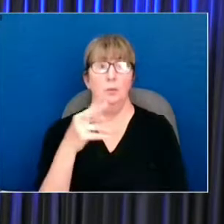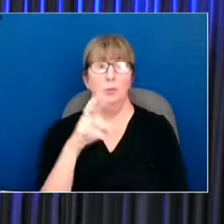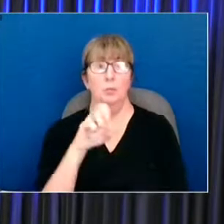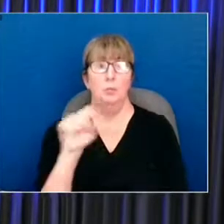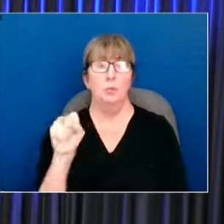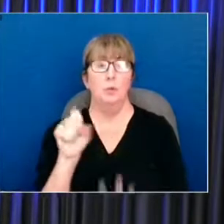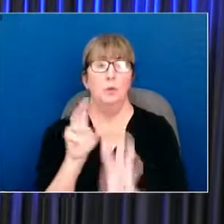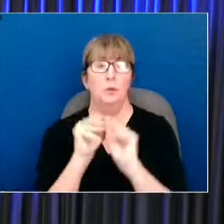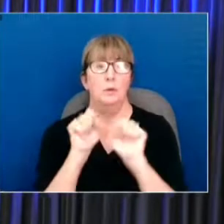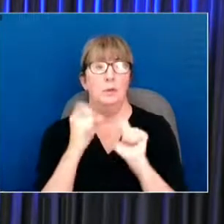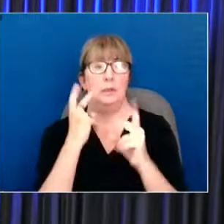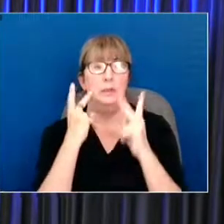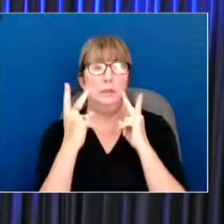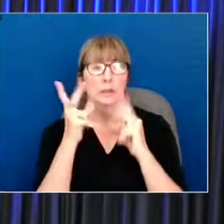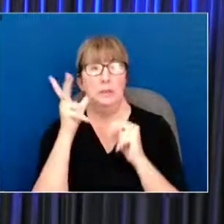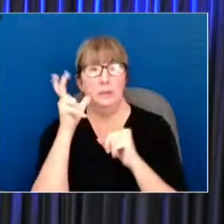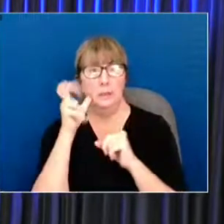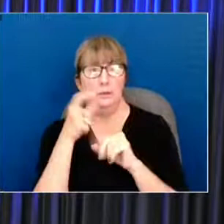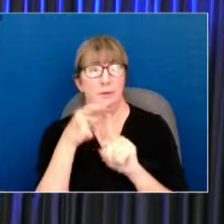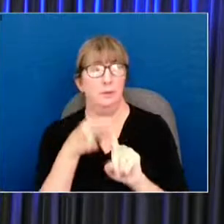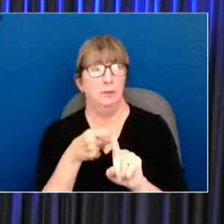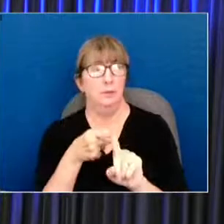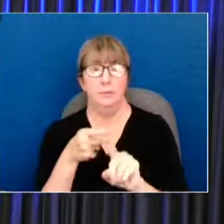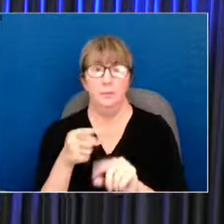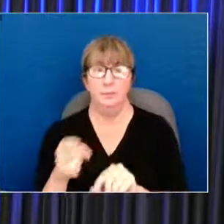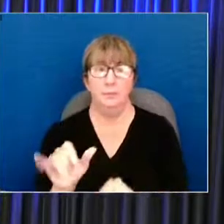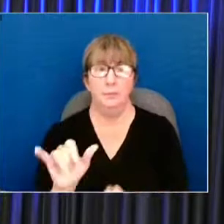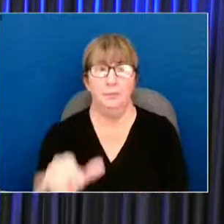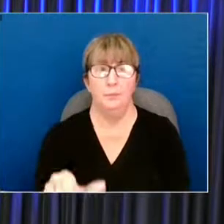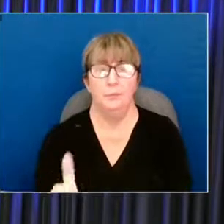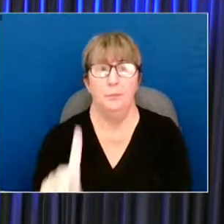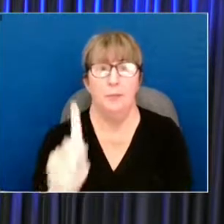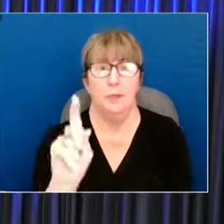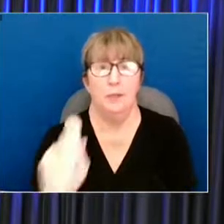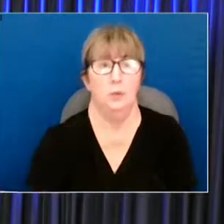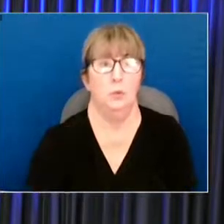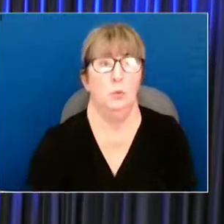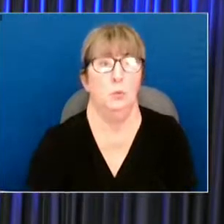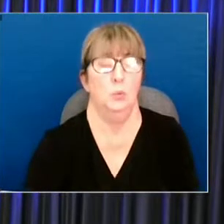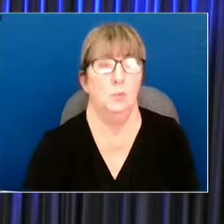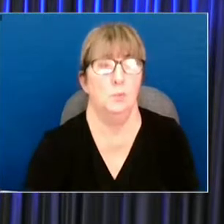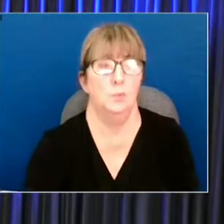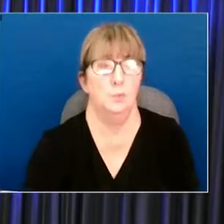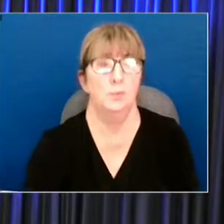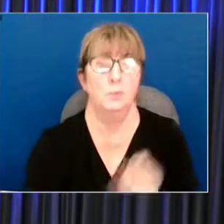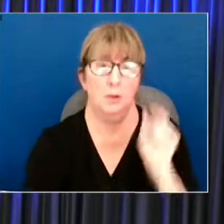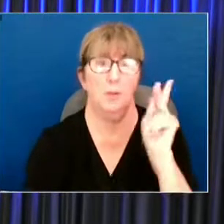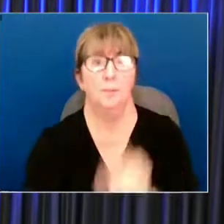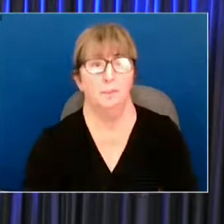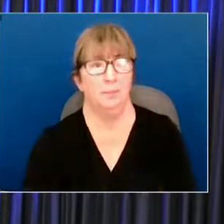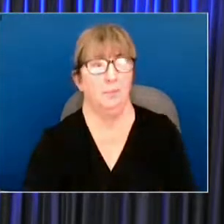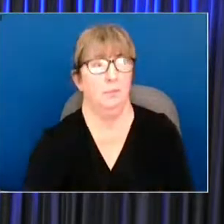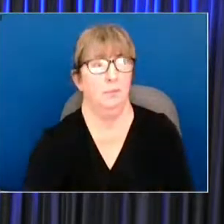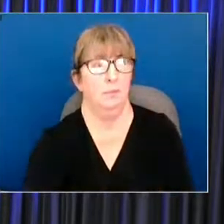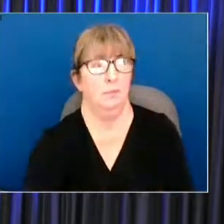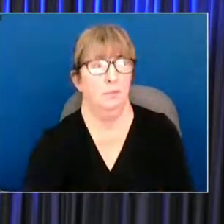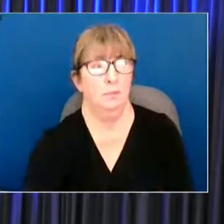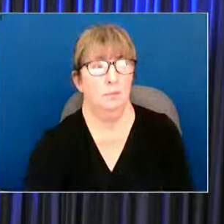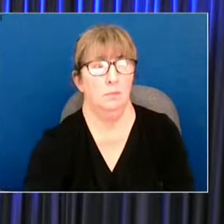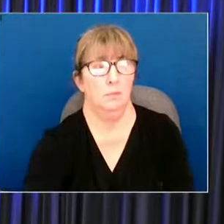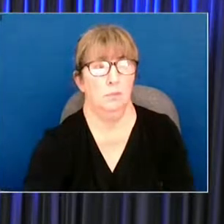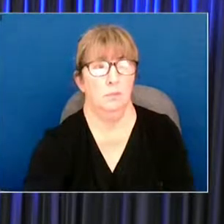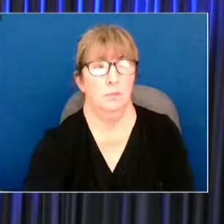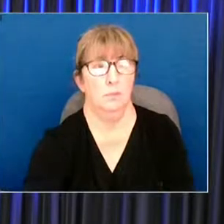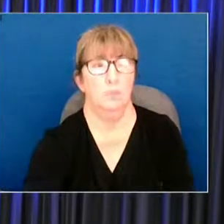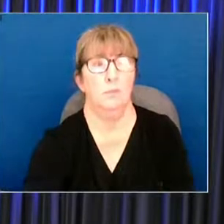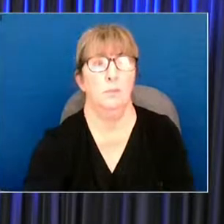video. Anna Sophia is the- confirming that's correct. Thumbs Okay. up. And just FYI that the bit